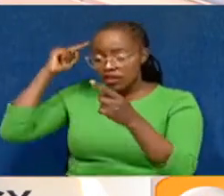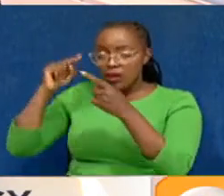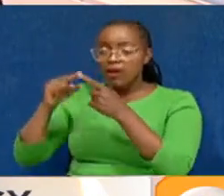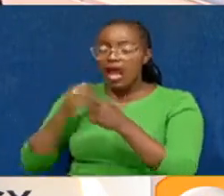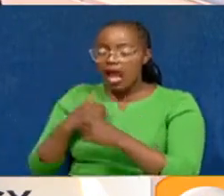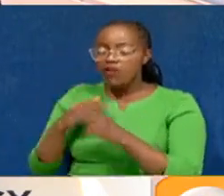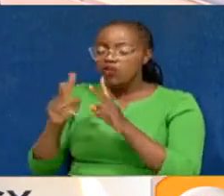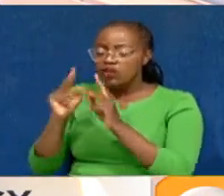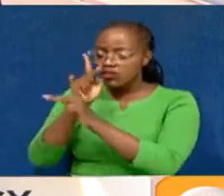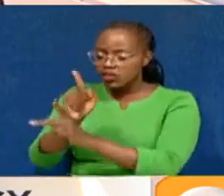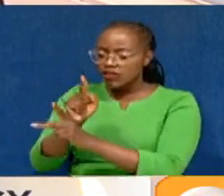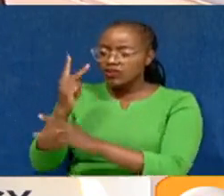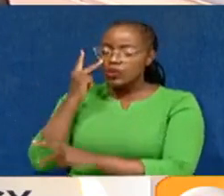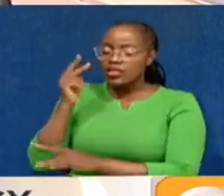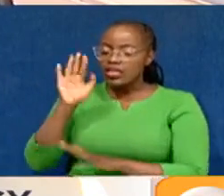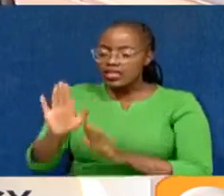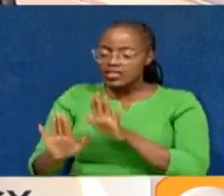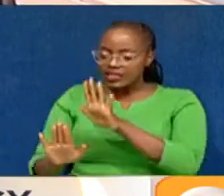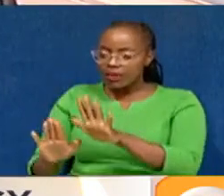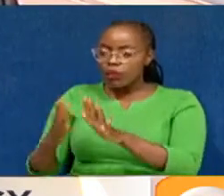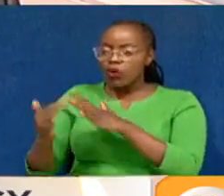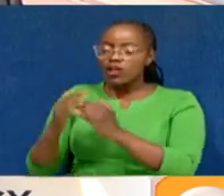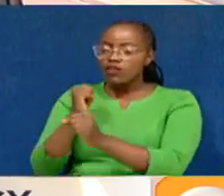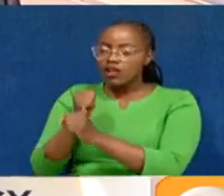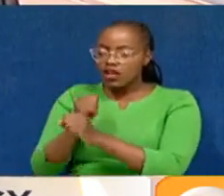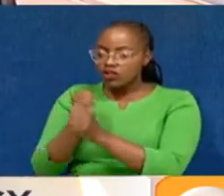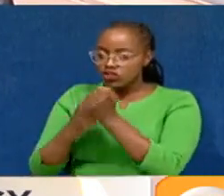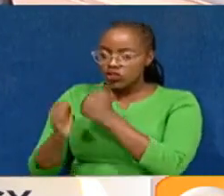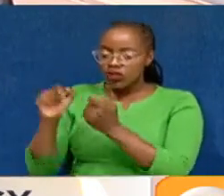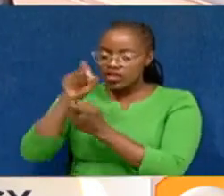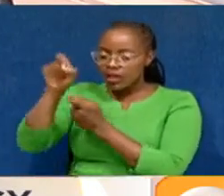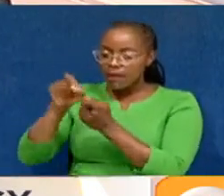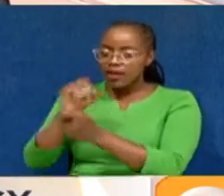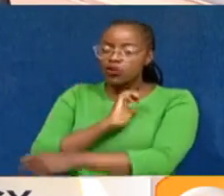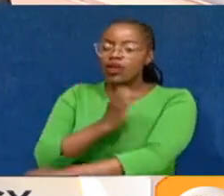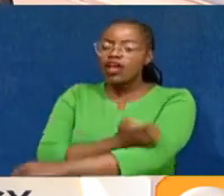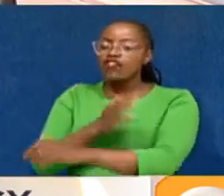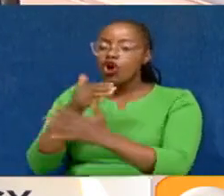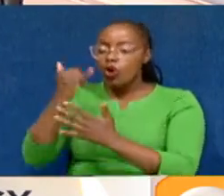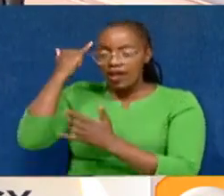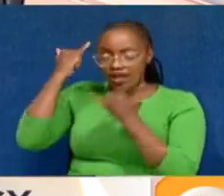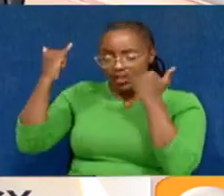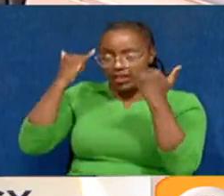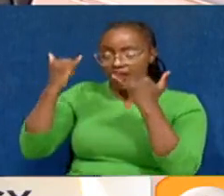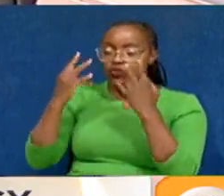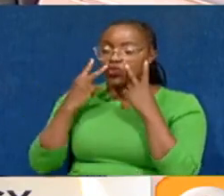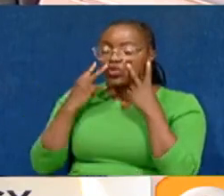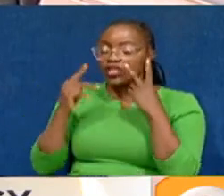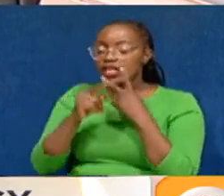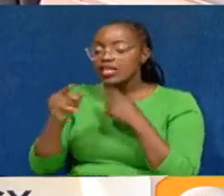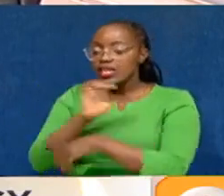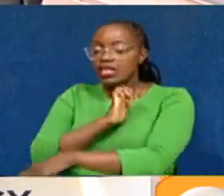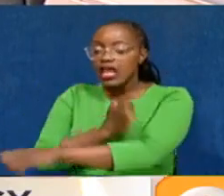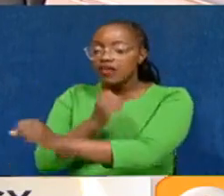and he was keen to see that the steps and measures taken to undertake a particular effort or initiative would see that effort come